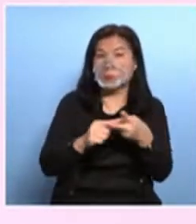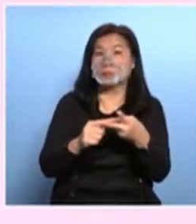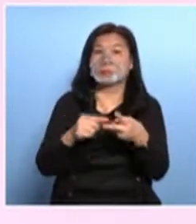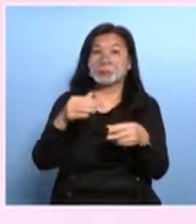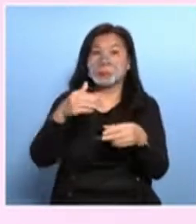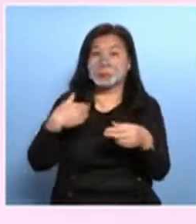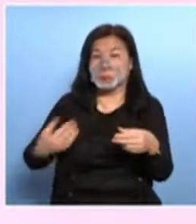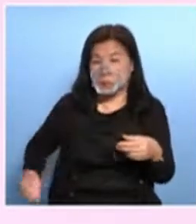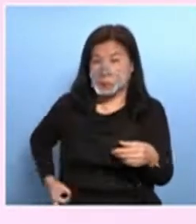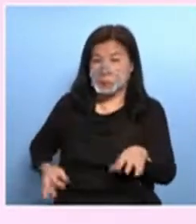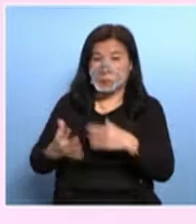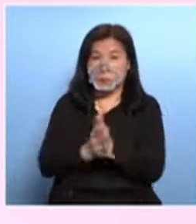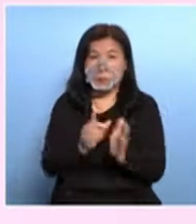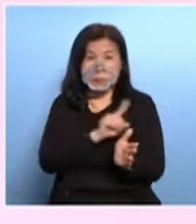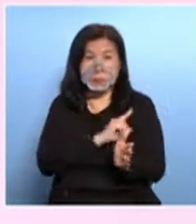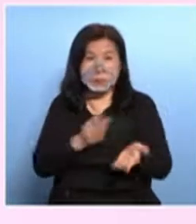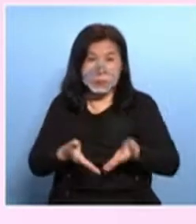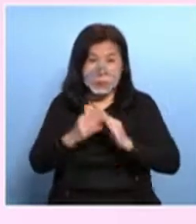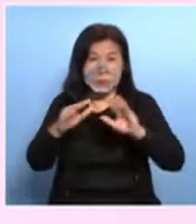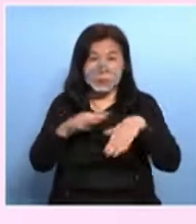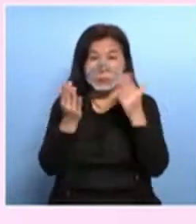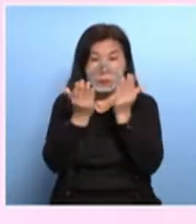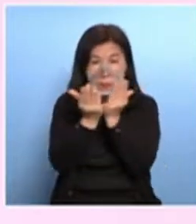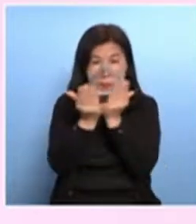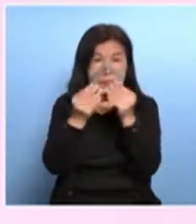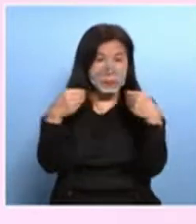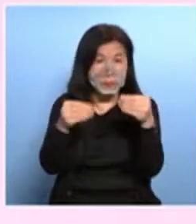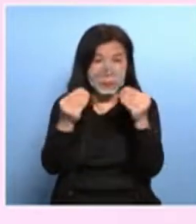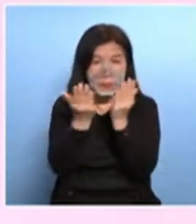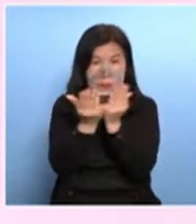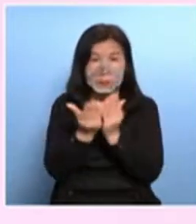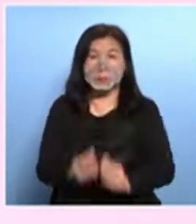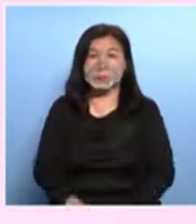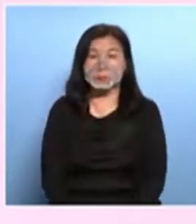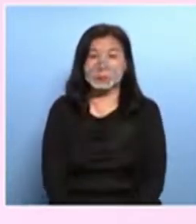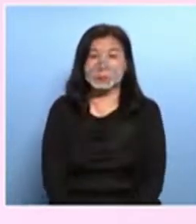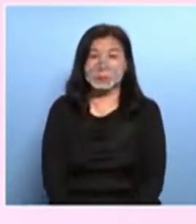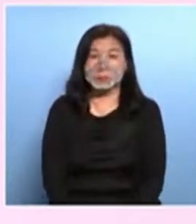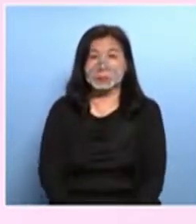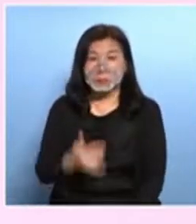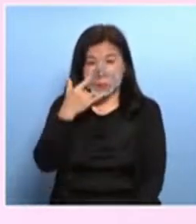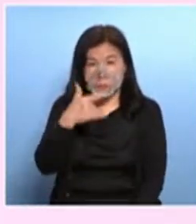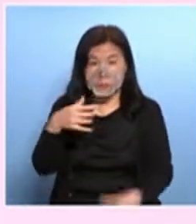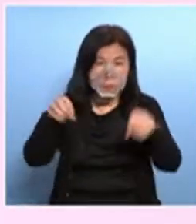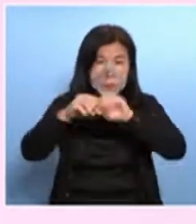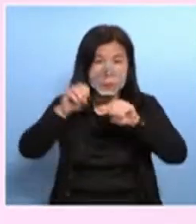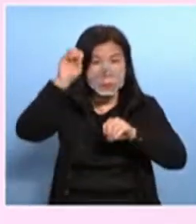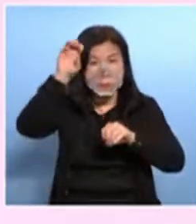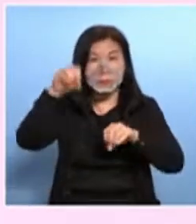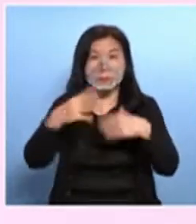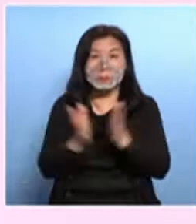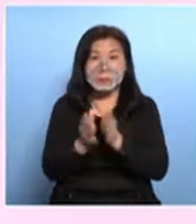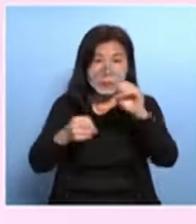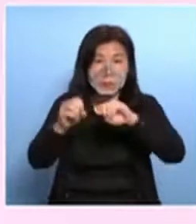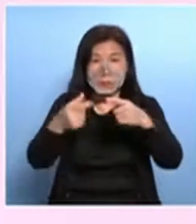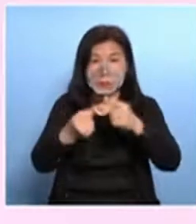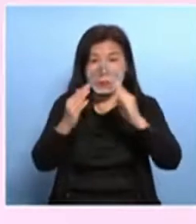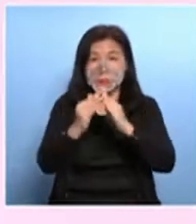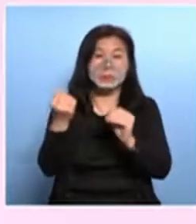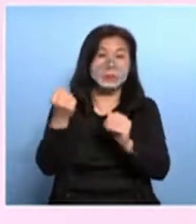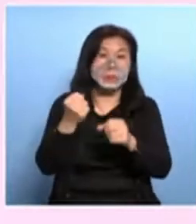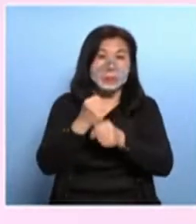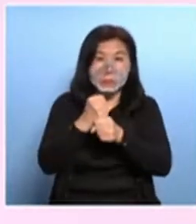sectors. Subsidies will also be provided for the two sectors to organize their own training programs. Innovation and technology.